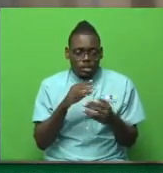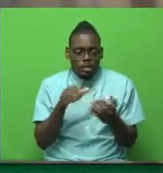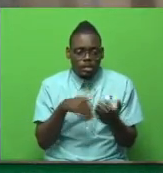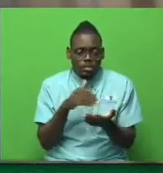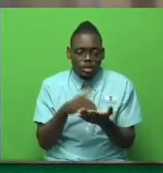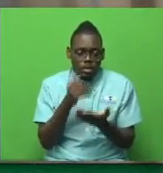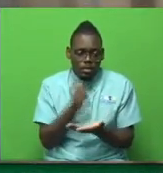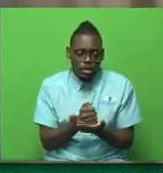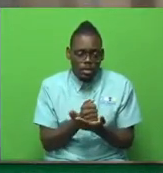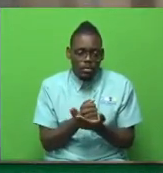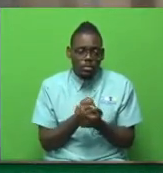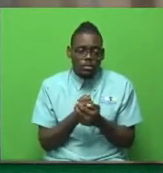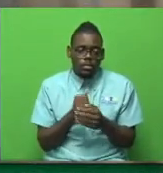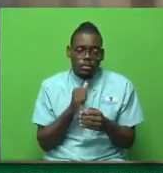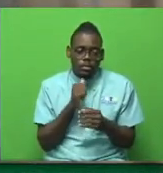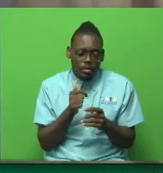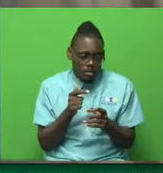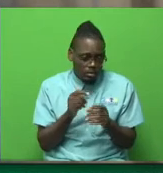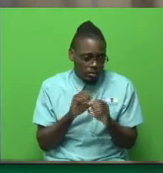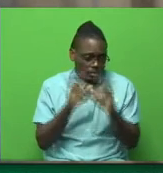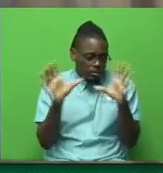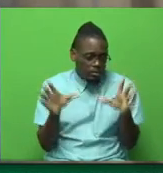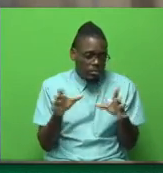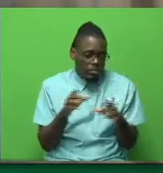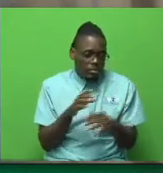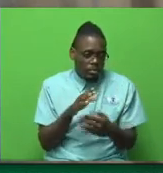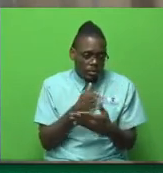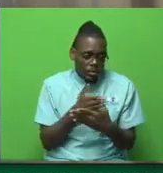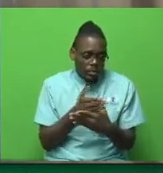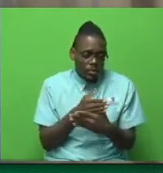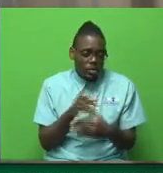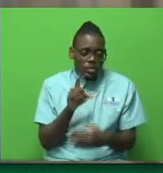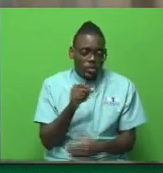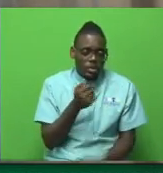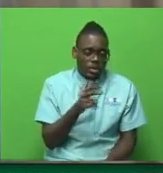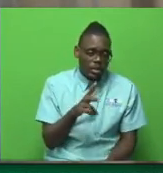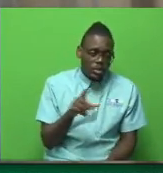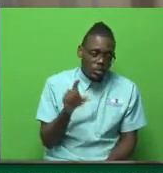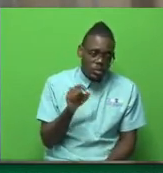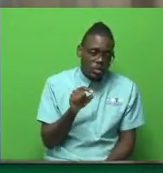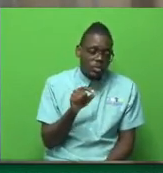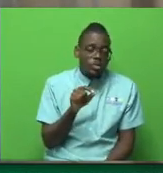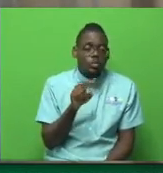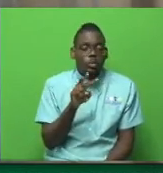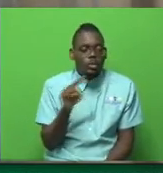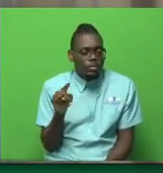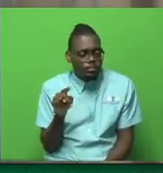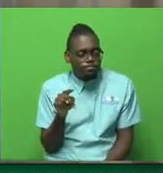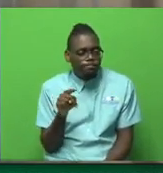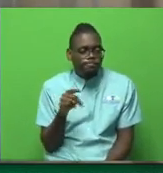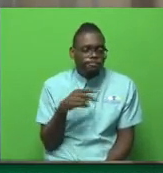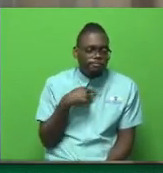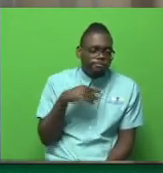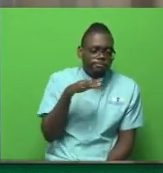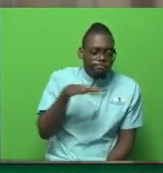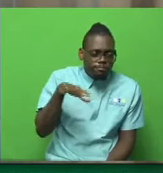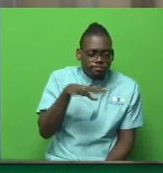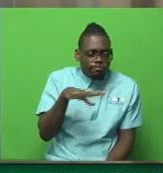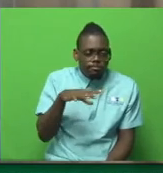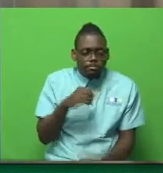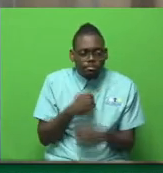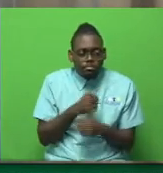that between 2015 and 2021 the average production of gas was